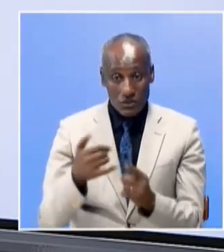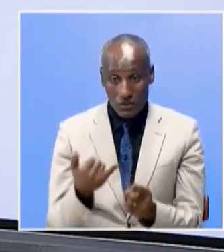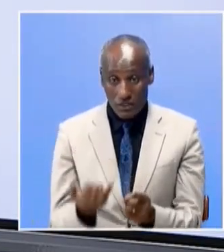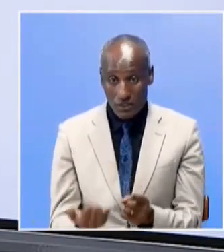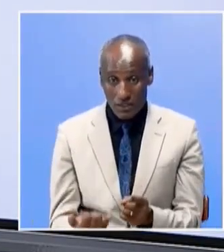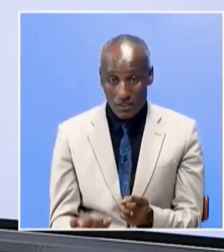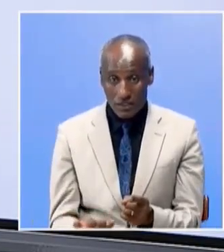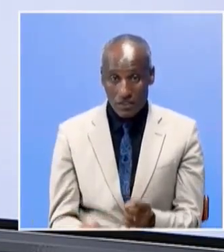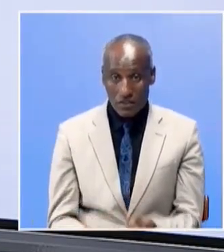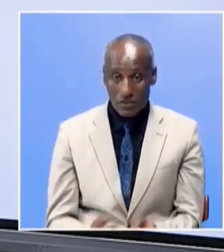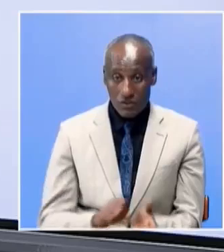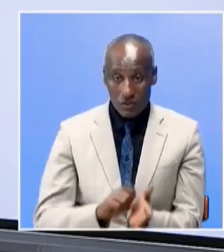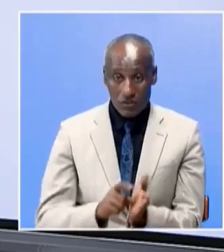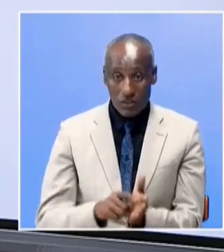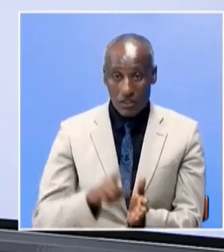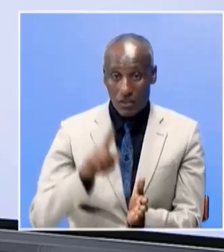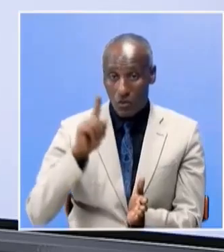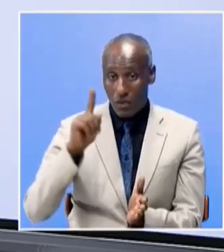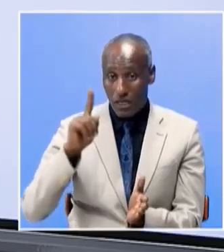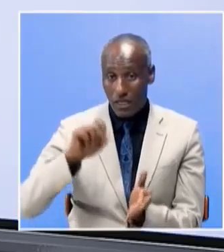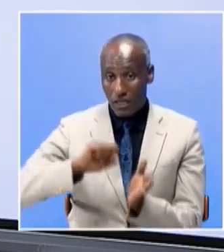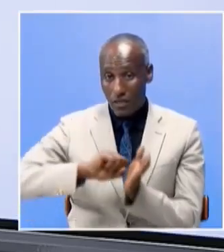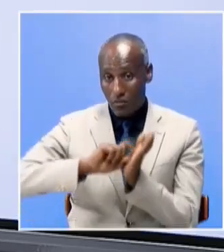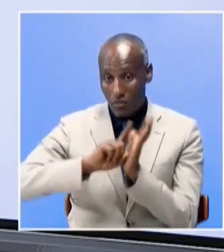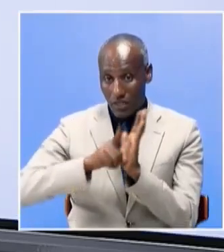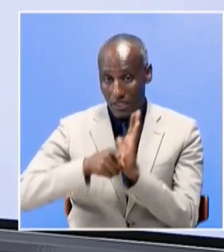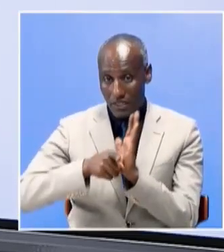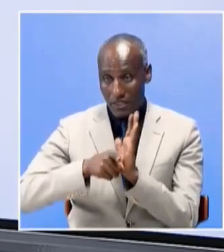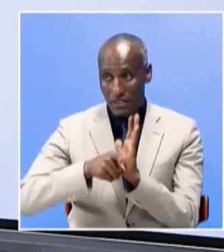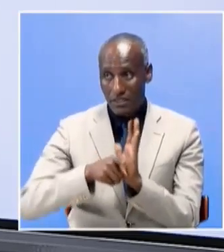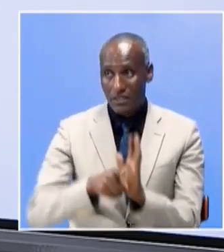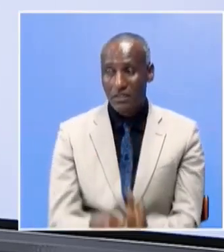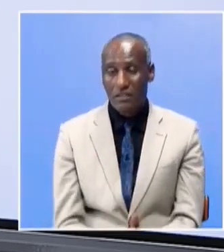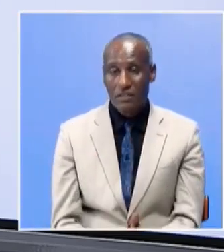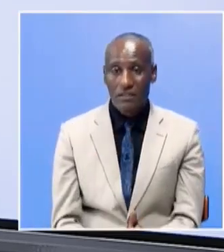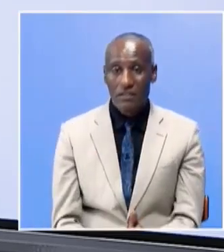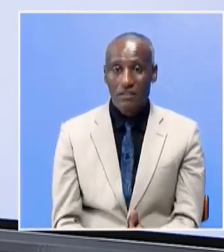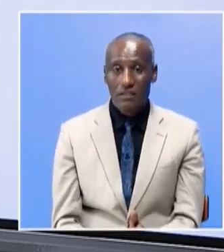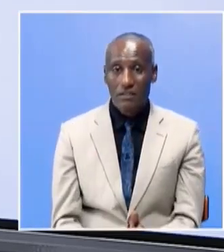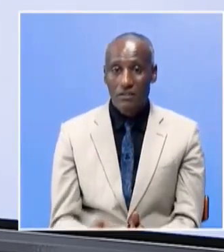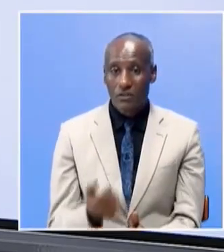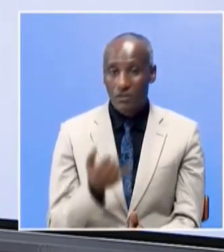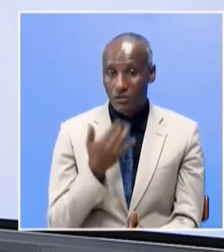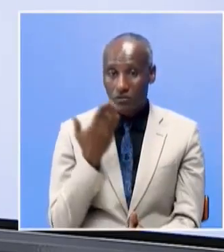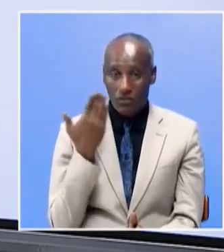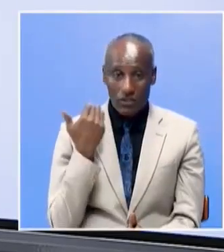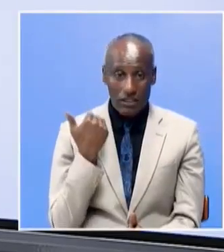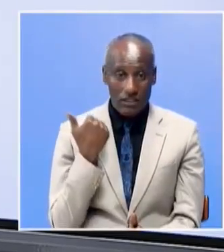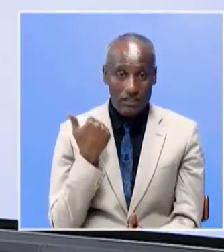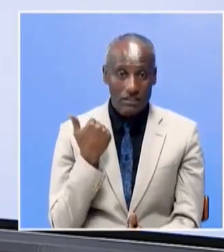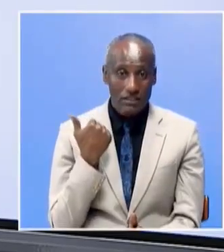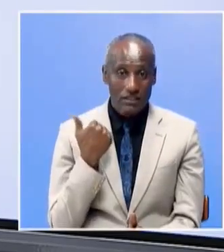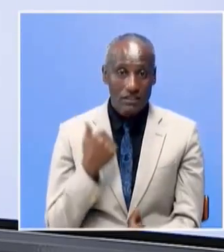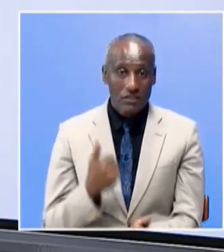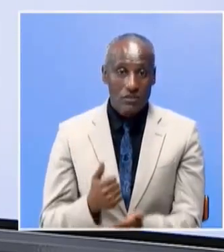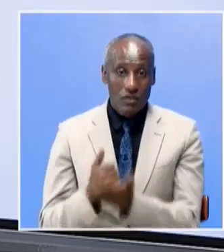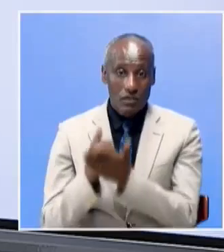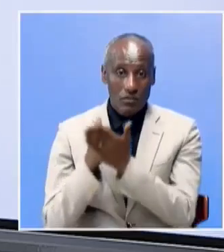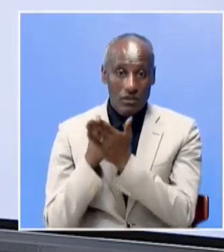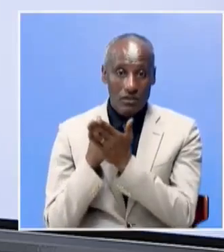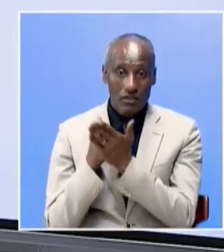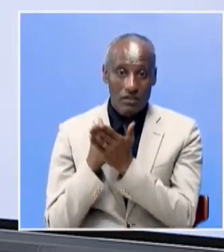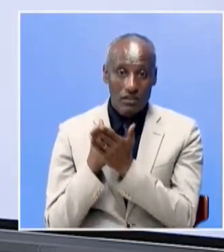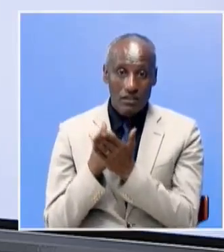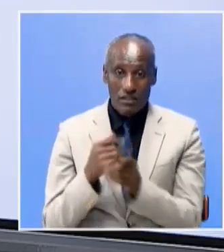have only 1 minute, okay? Students' parents, please don't forget to help your child. First of all, they have